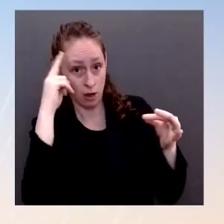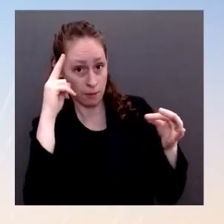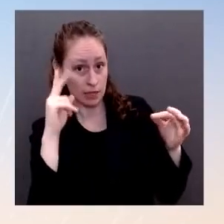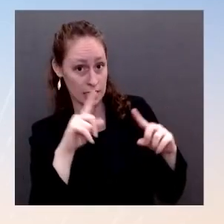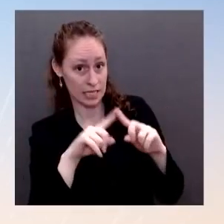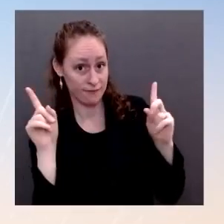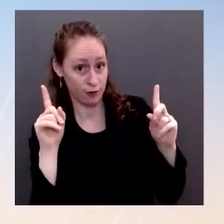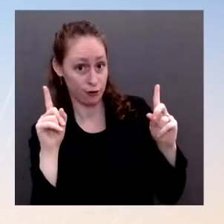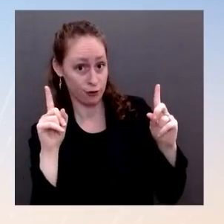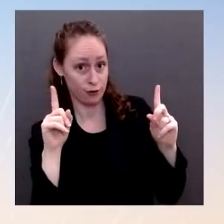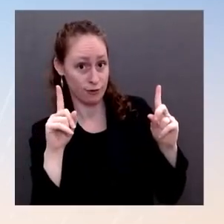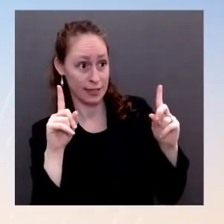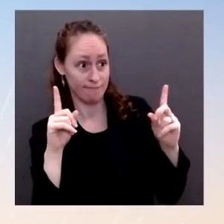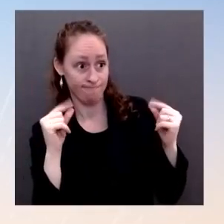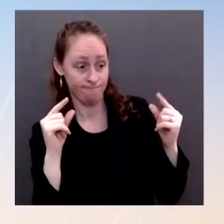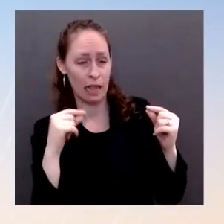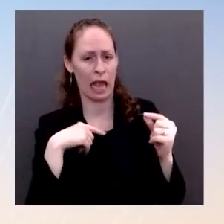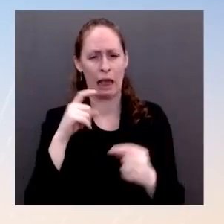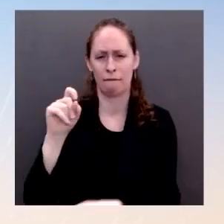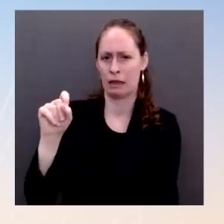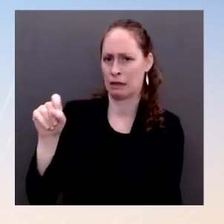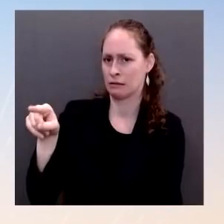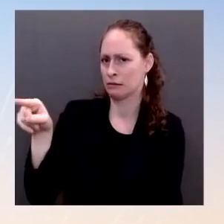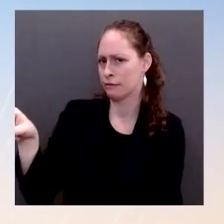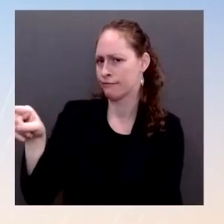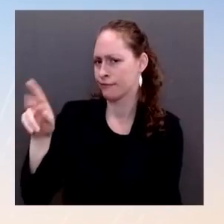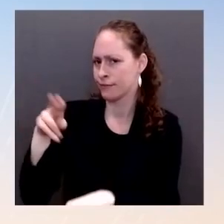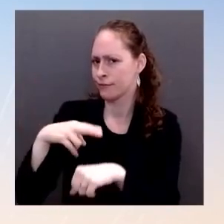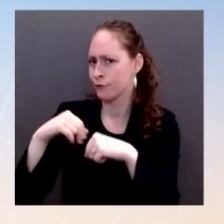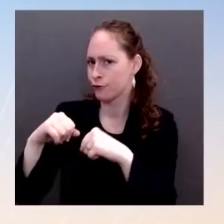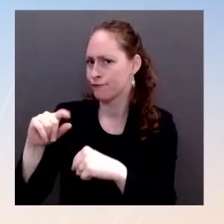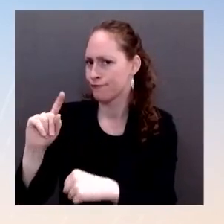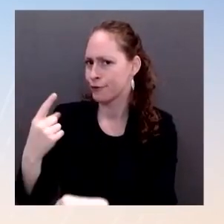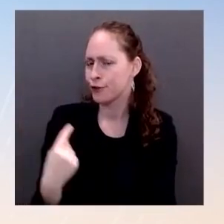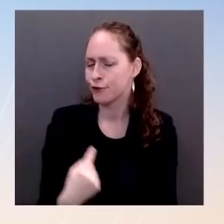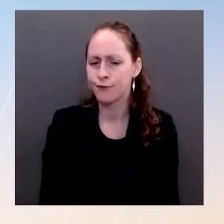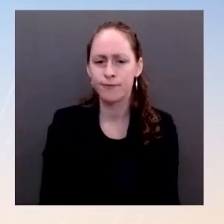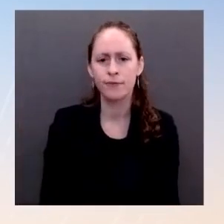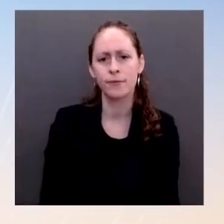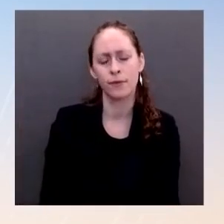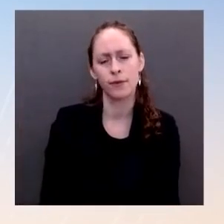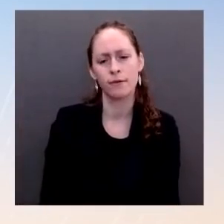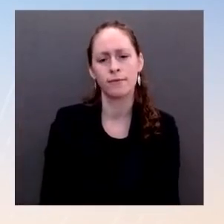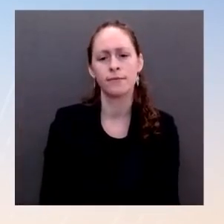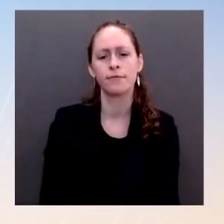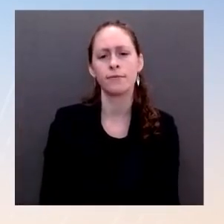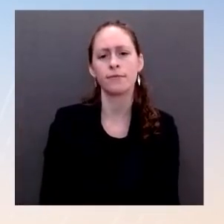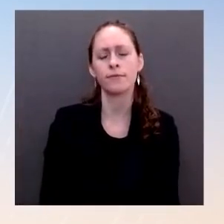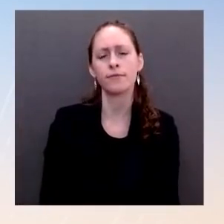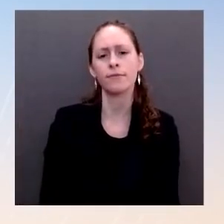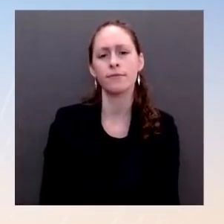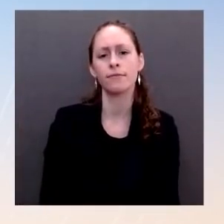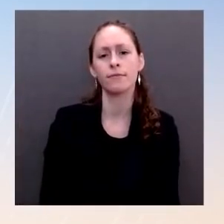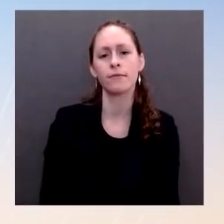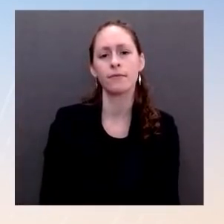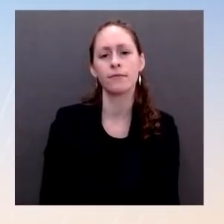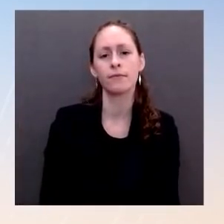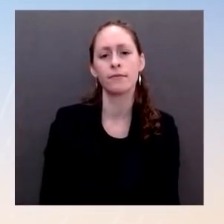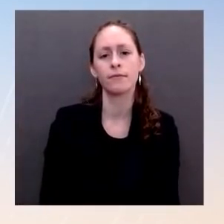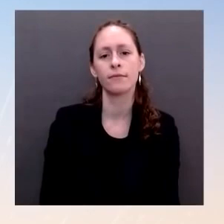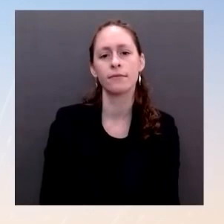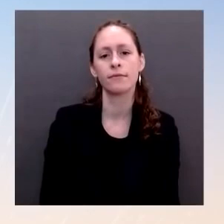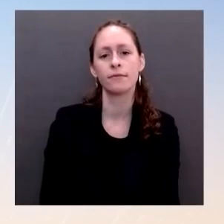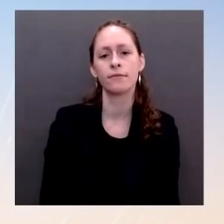on tax season. With reduced staffing levels, less funding authorization from Congress, and IRS already tasked